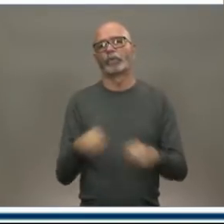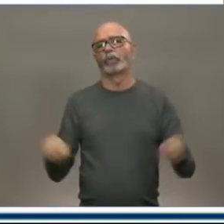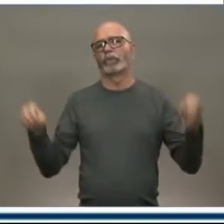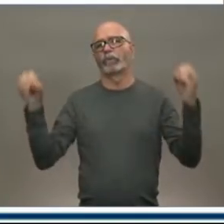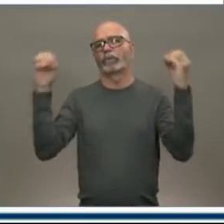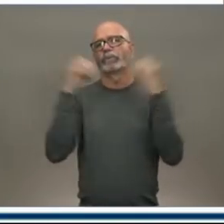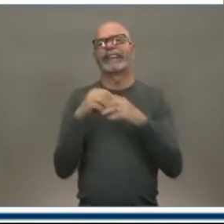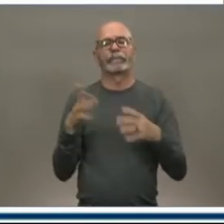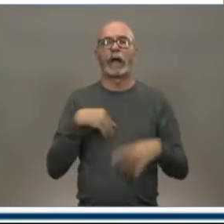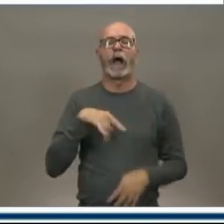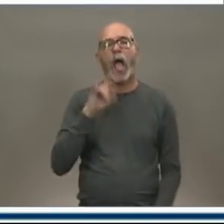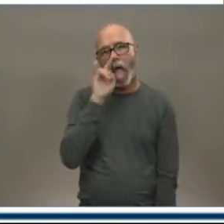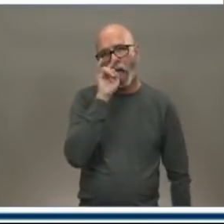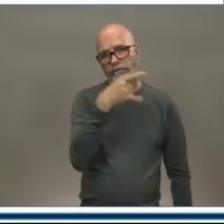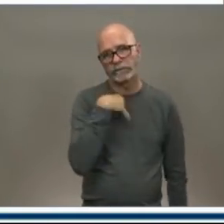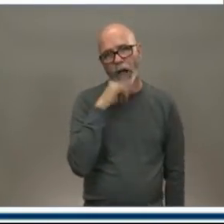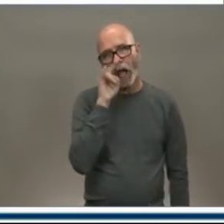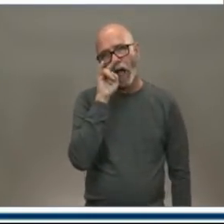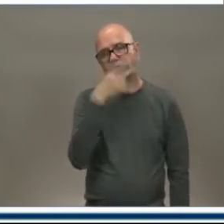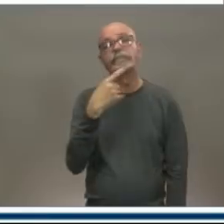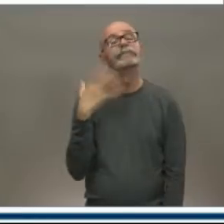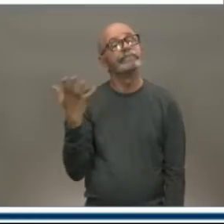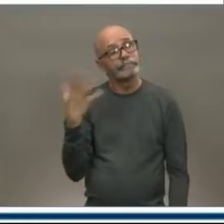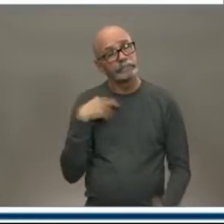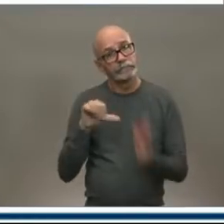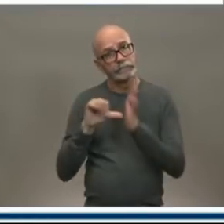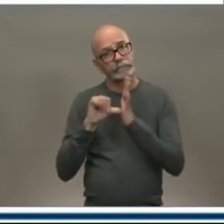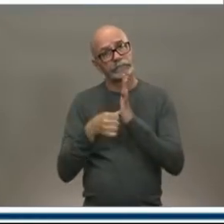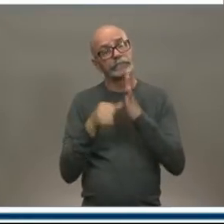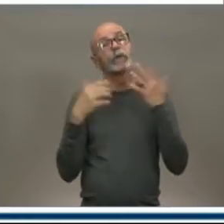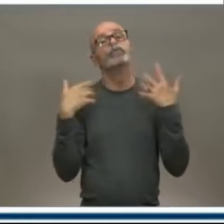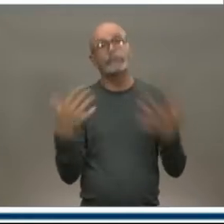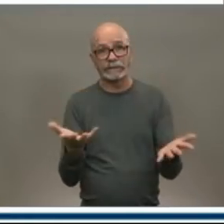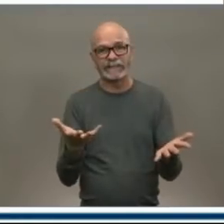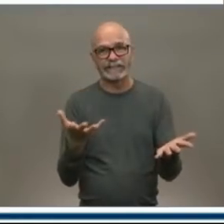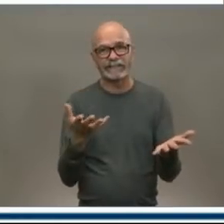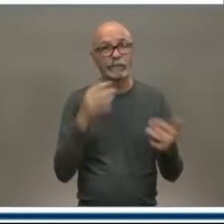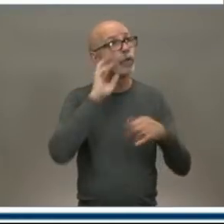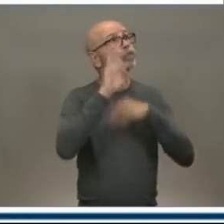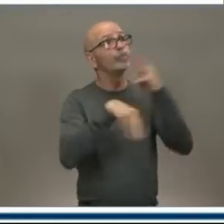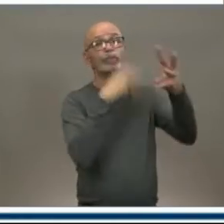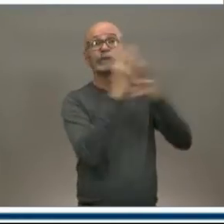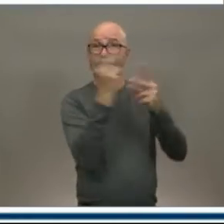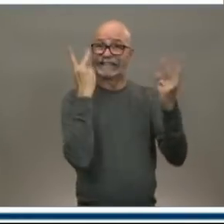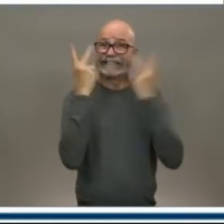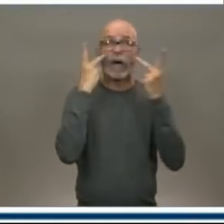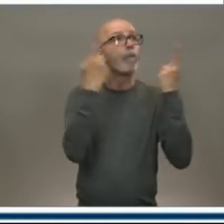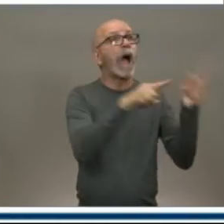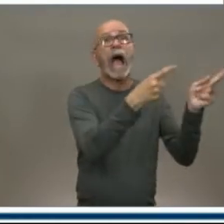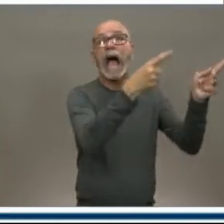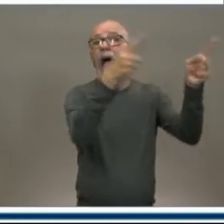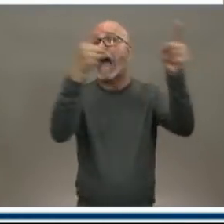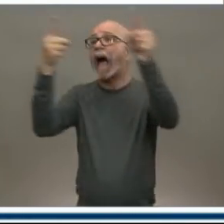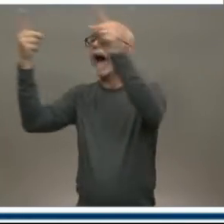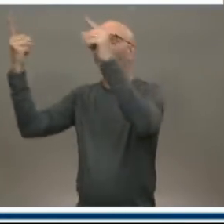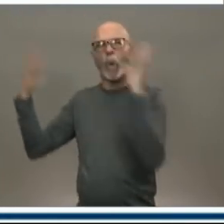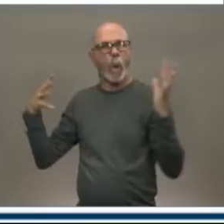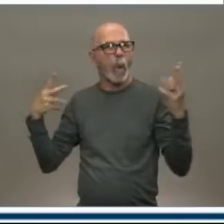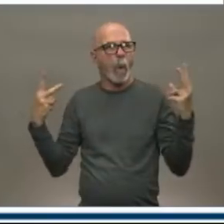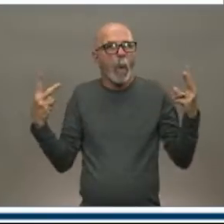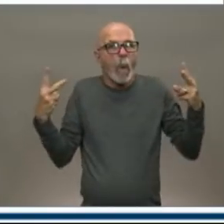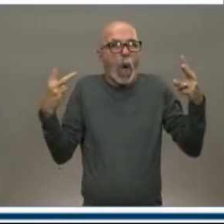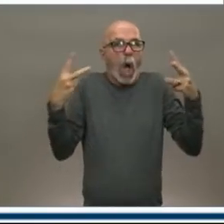I think it's as the world becomes a bit more concerning around us, whether it's other parts of Canada or